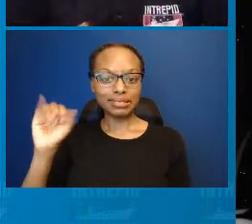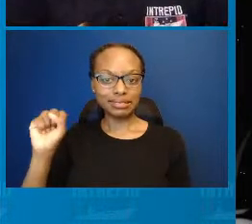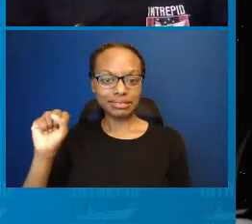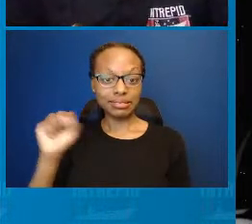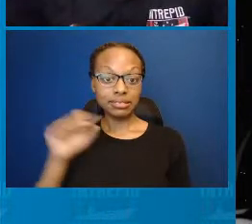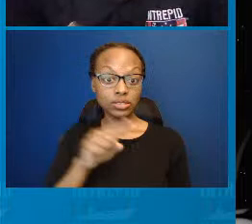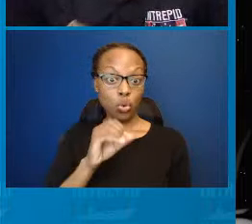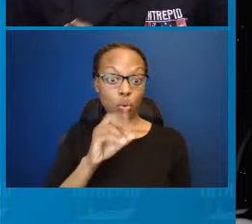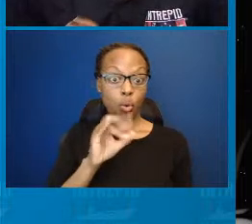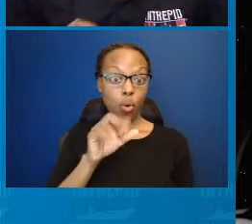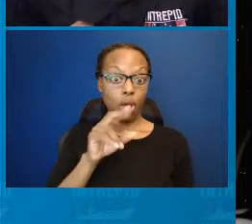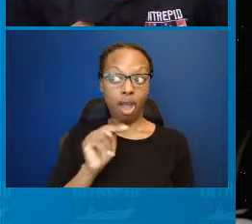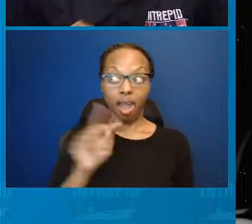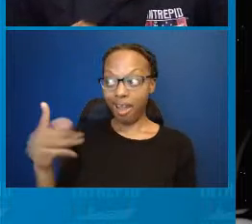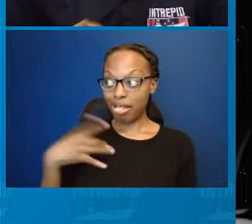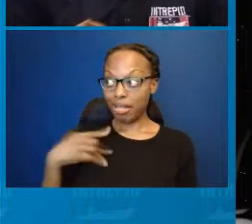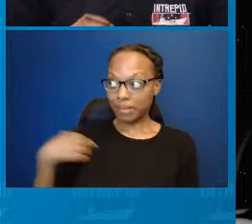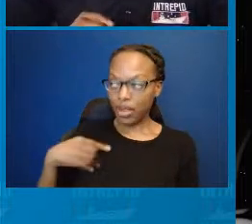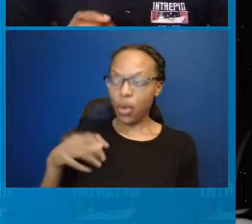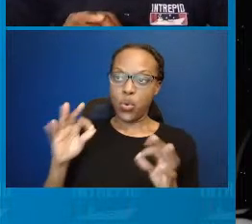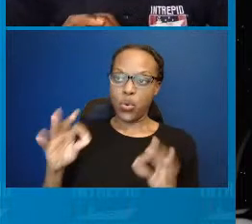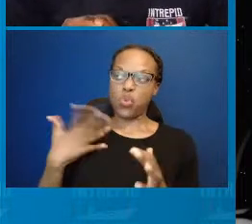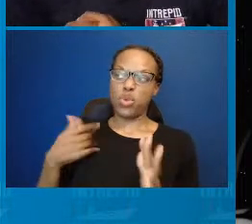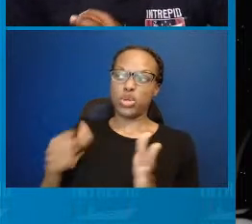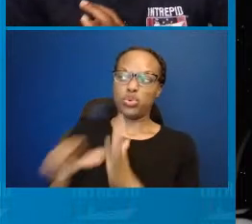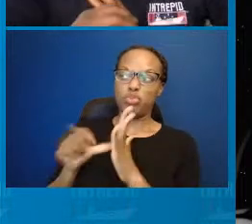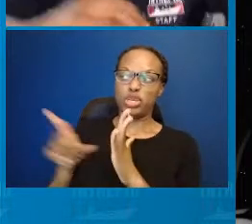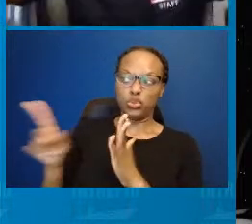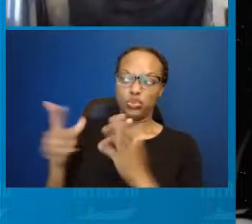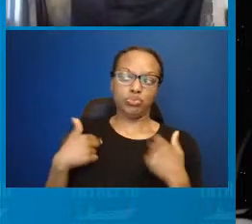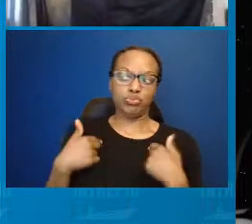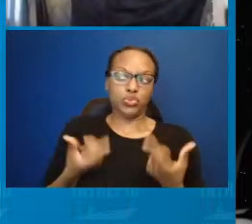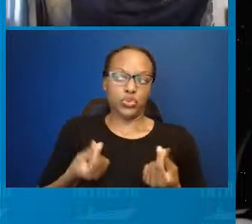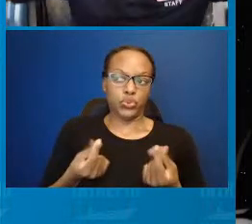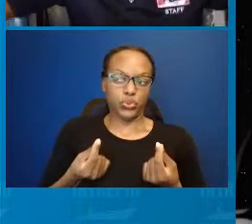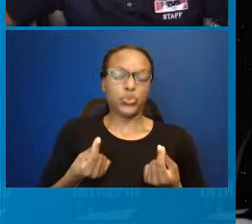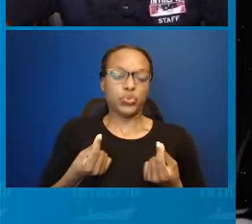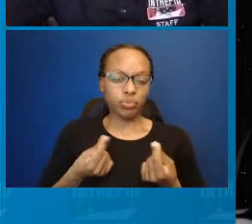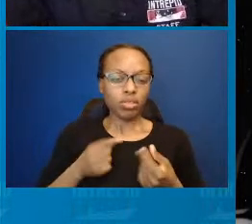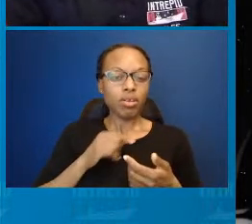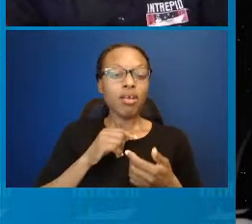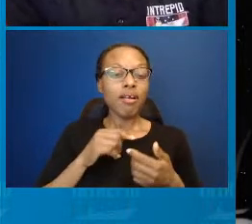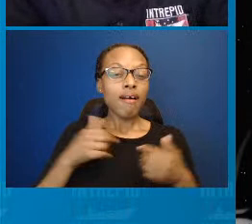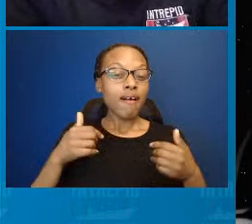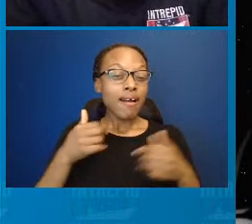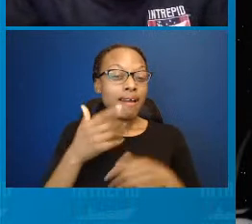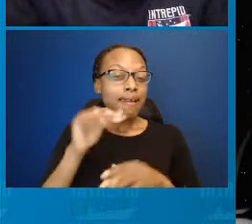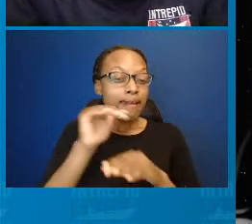really impress her. So he went into the forest and he hunted all the animals in the forest.